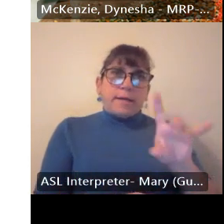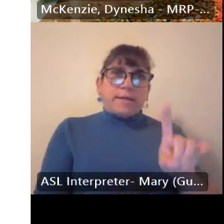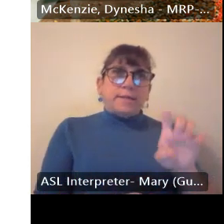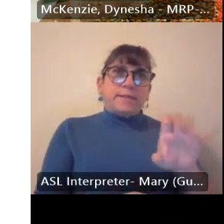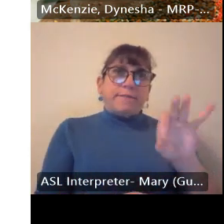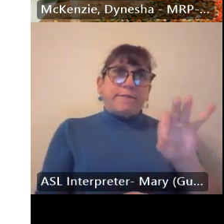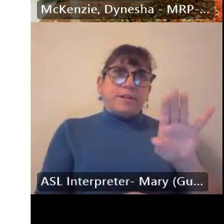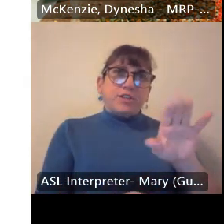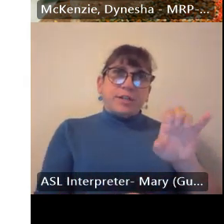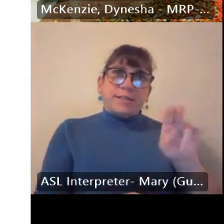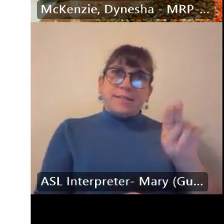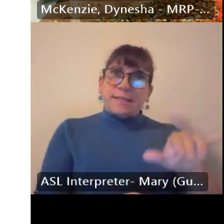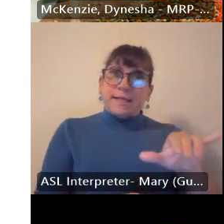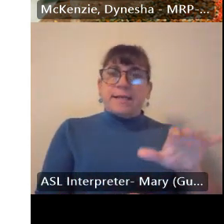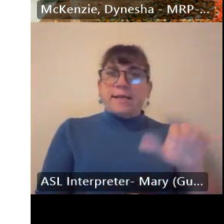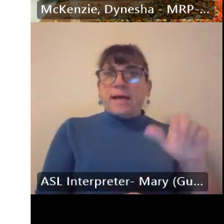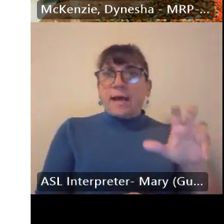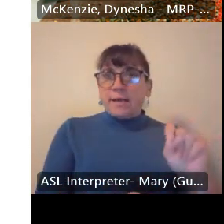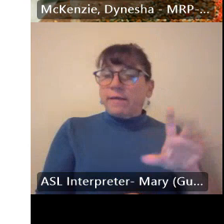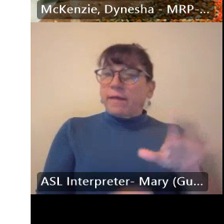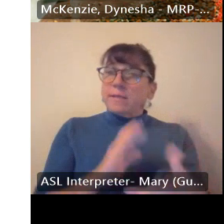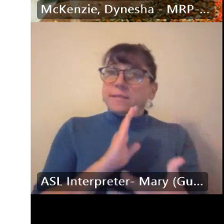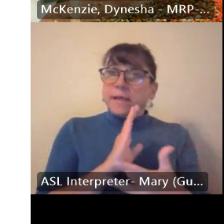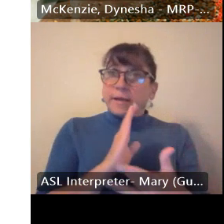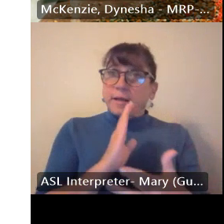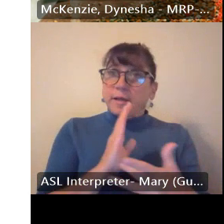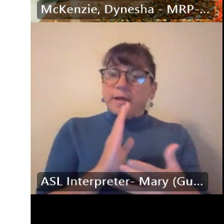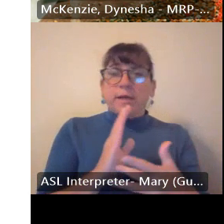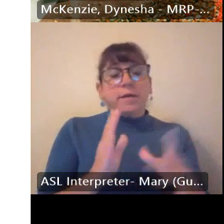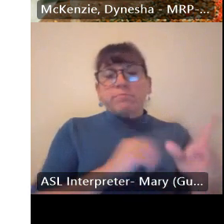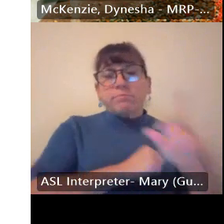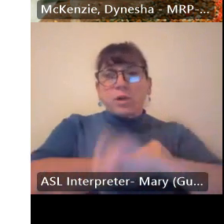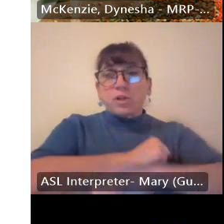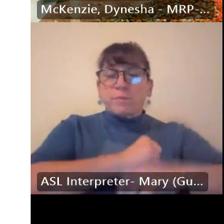It is so technically, that is technically the punishment for